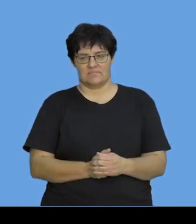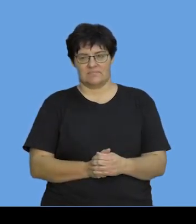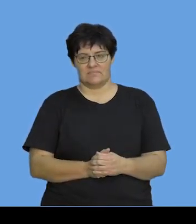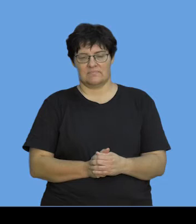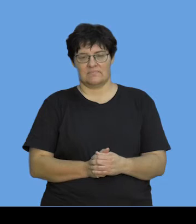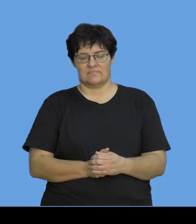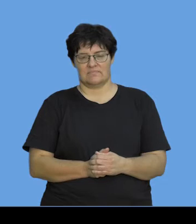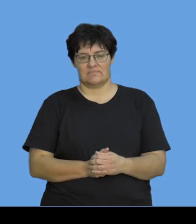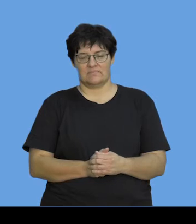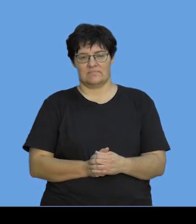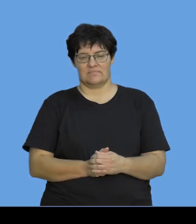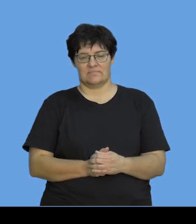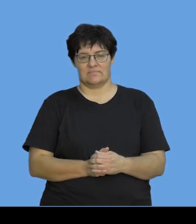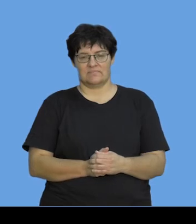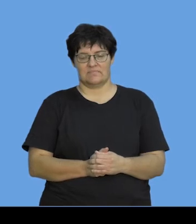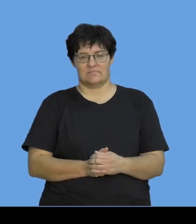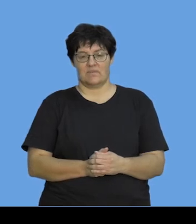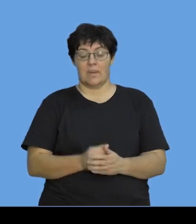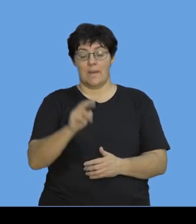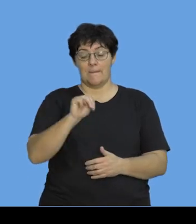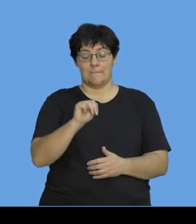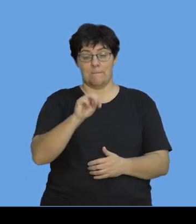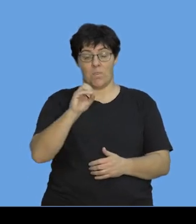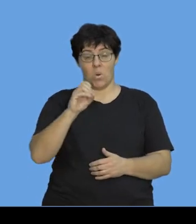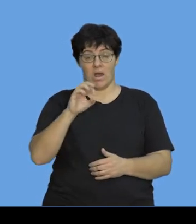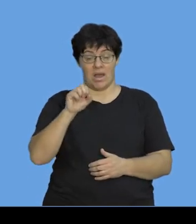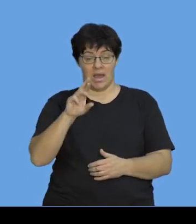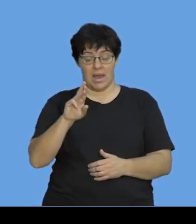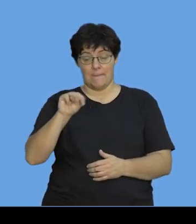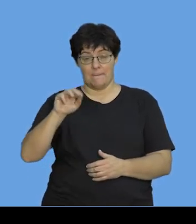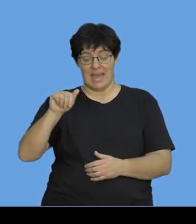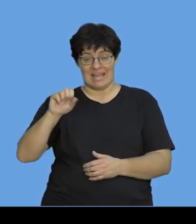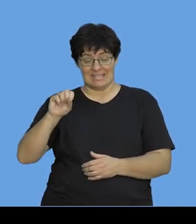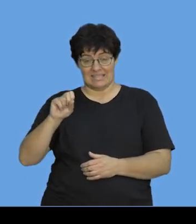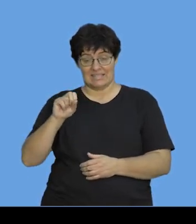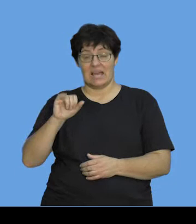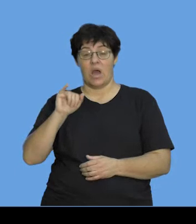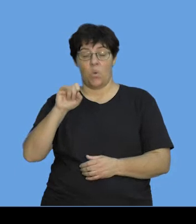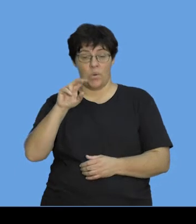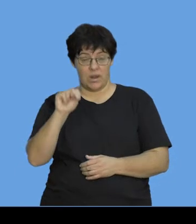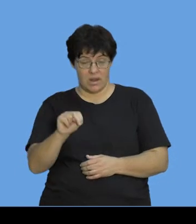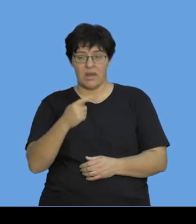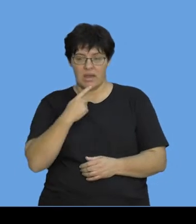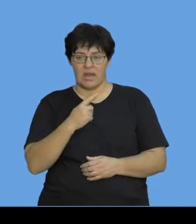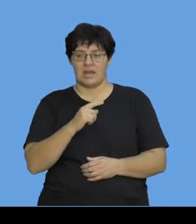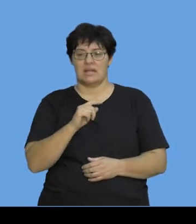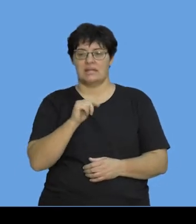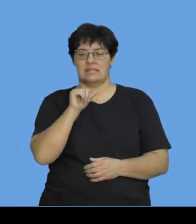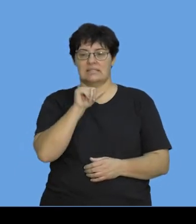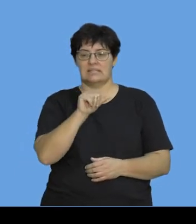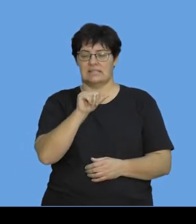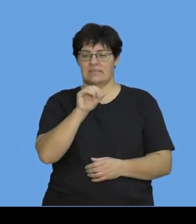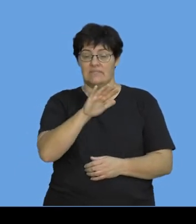So the molar mass of iron, atomic mass, is 56 grams per mole, okay? But